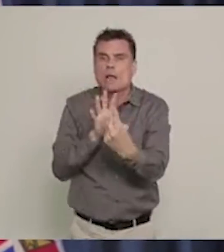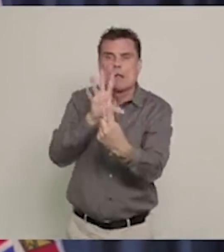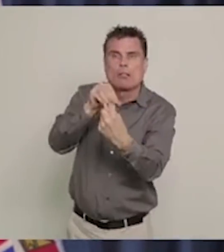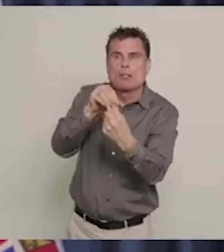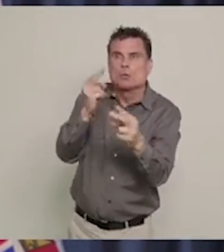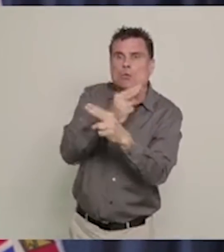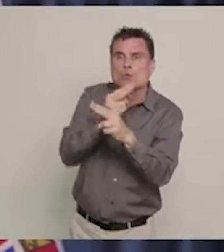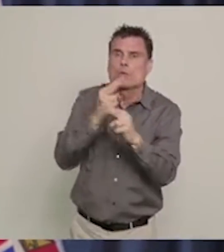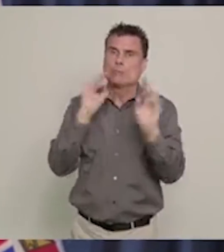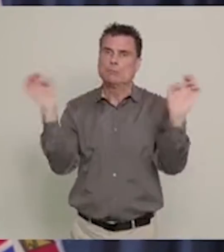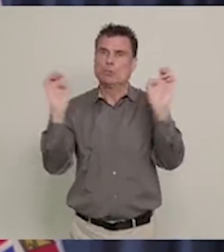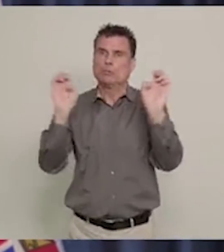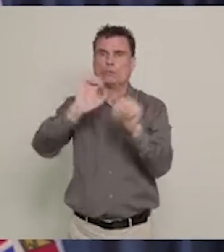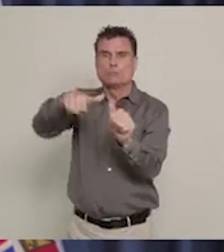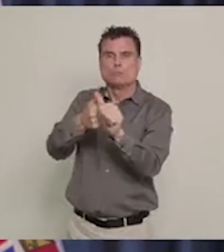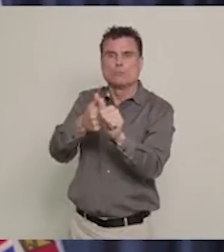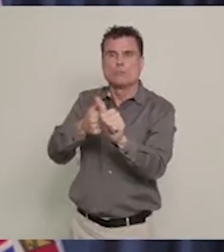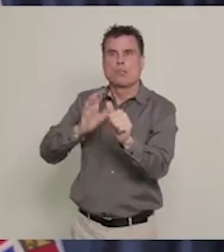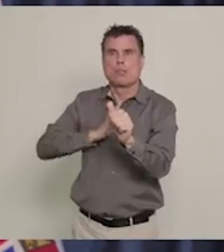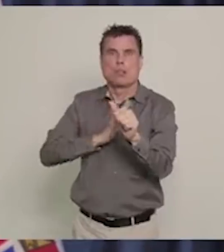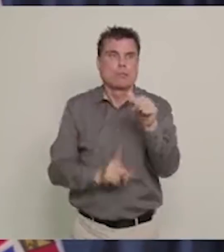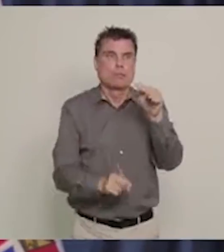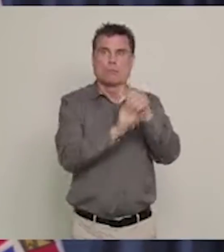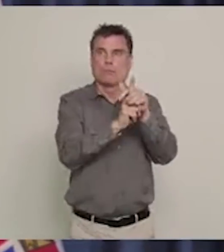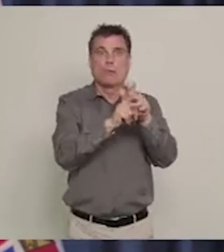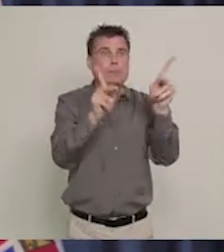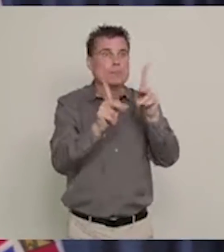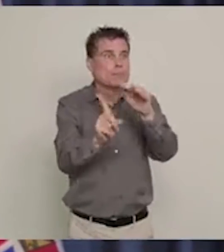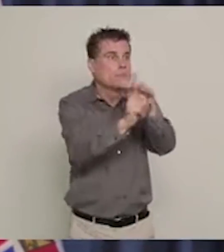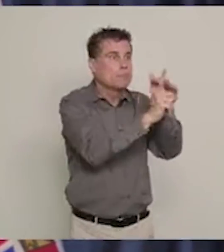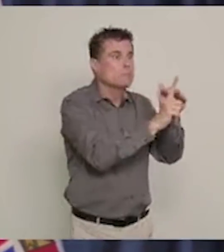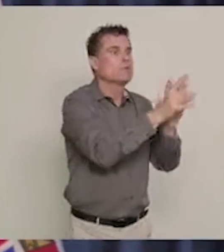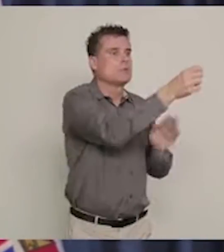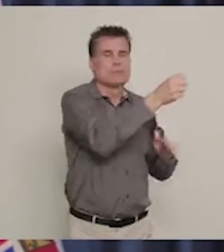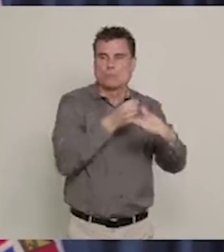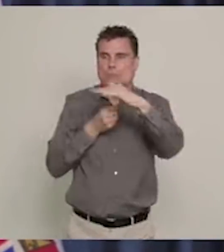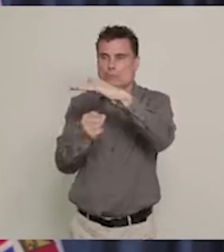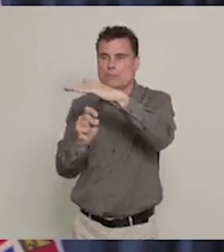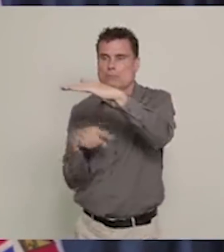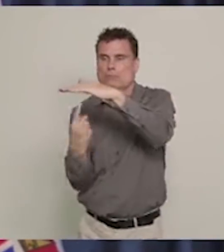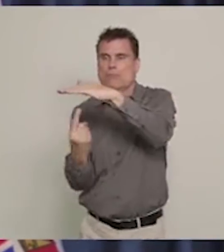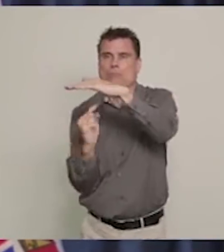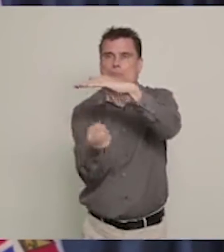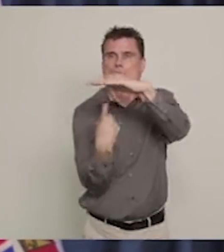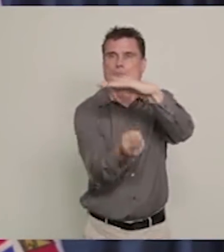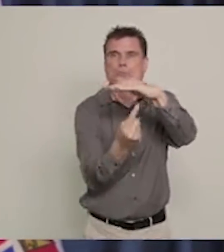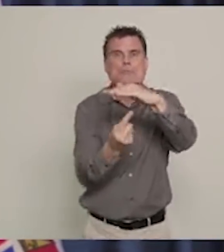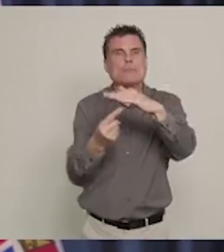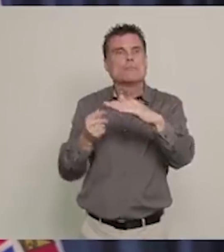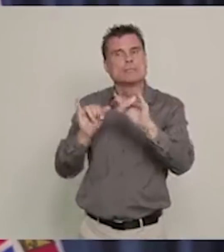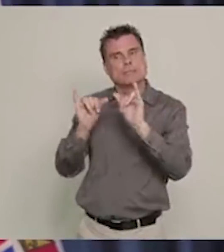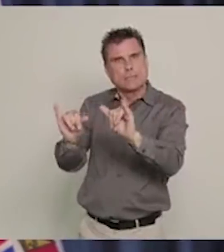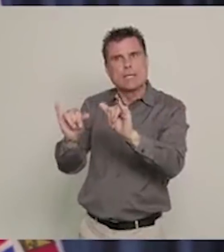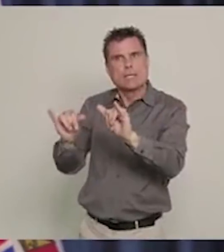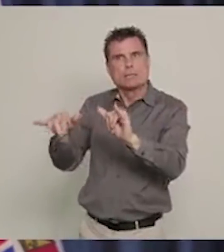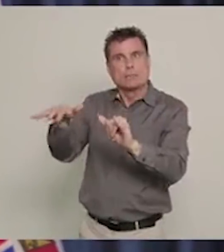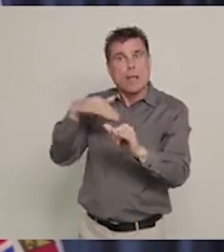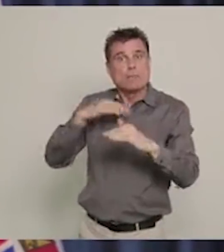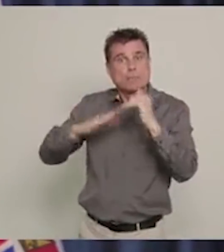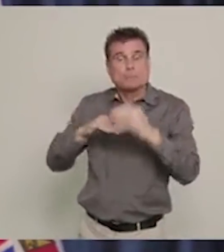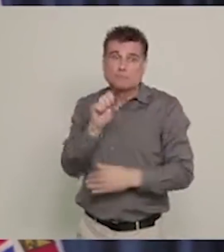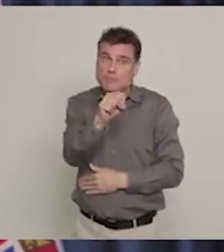able to house individuals. So yes, that is something that is underway. In regards to the second question, yeah, that's a very